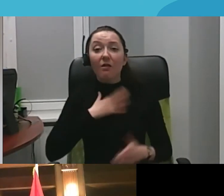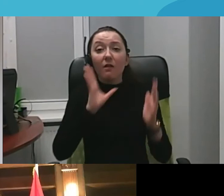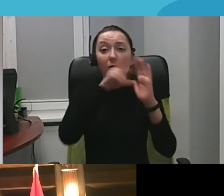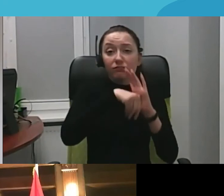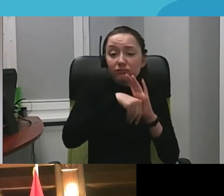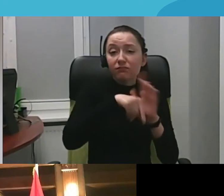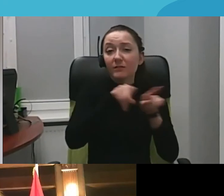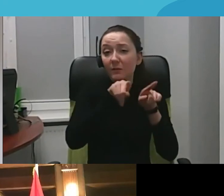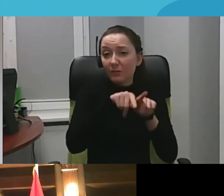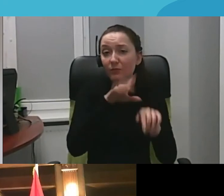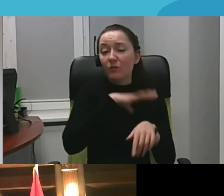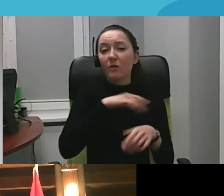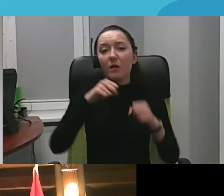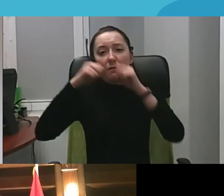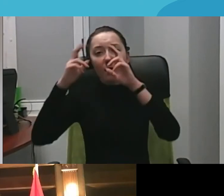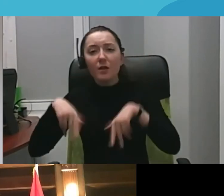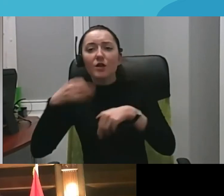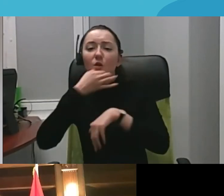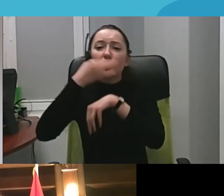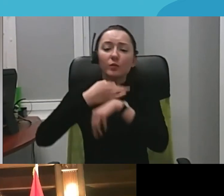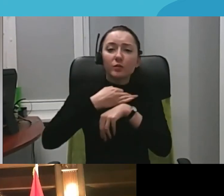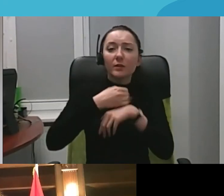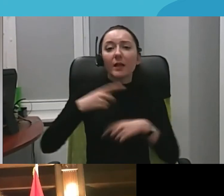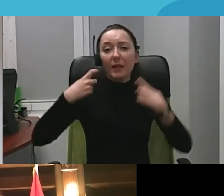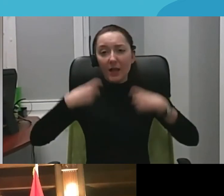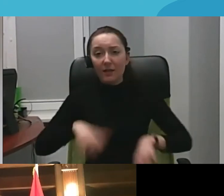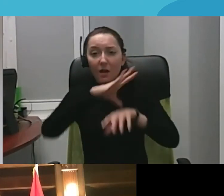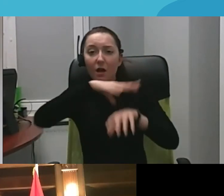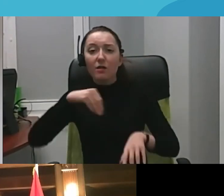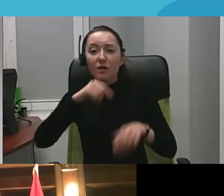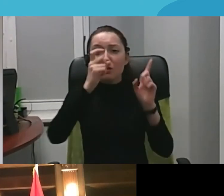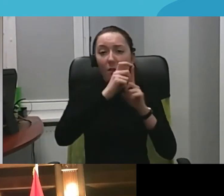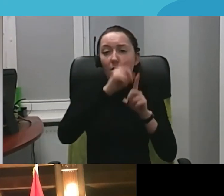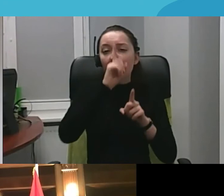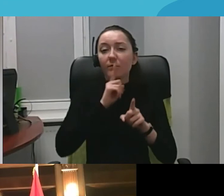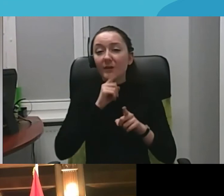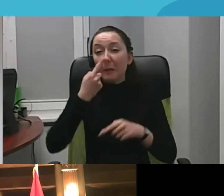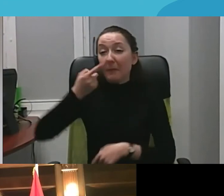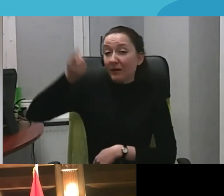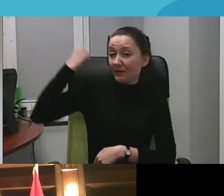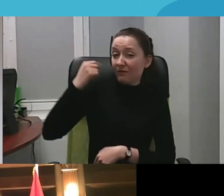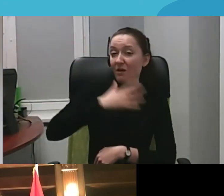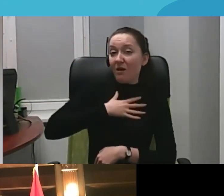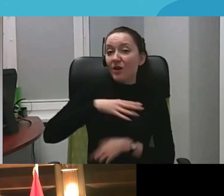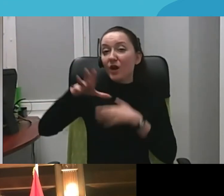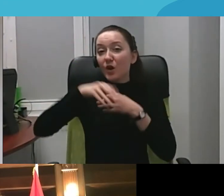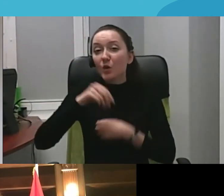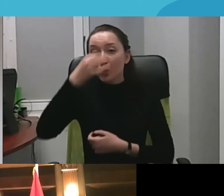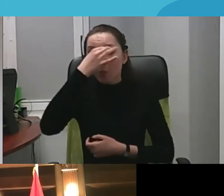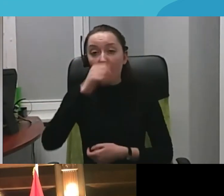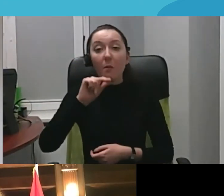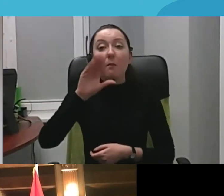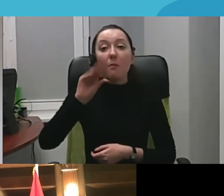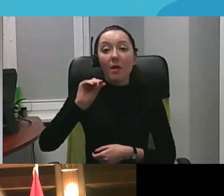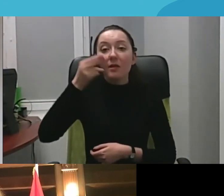Assembly in October. And just last week, we took part in a briefing by Professor Benedek at the UN in New York, and also delivered an intervention